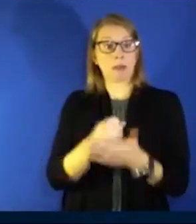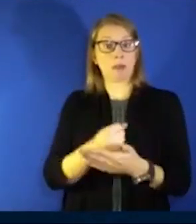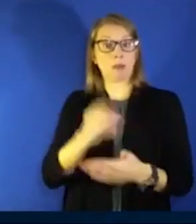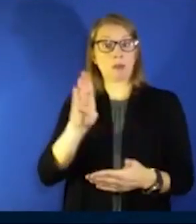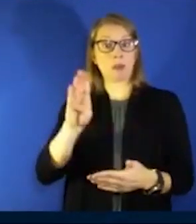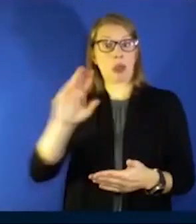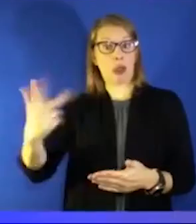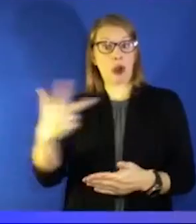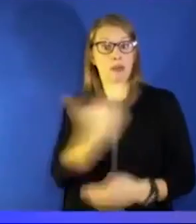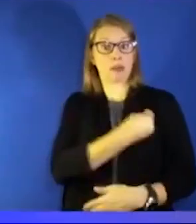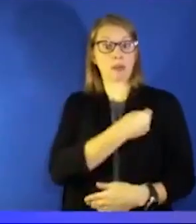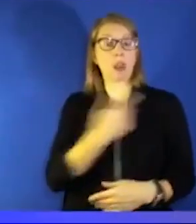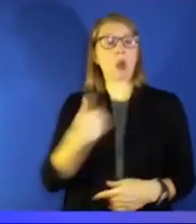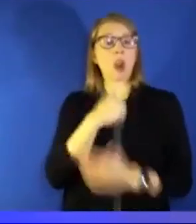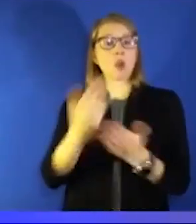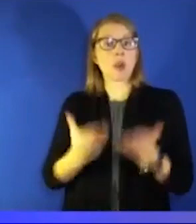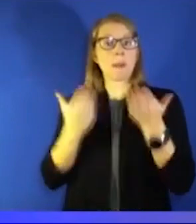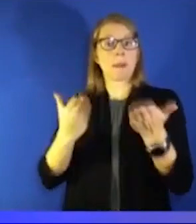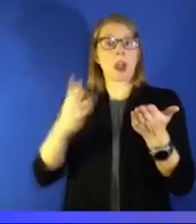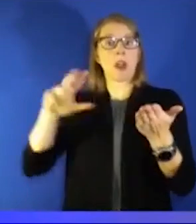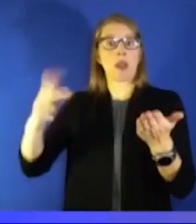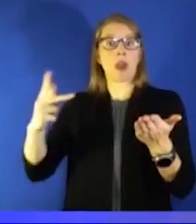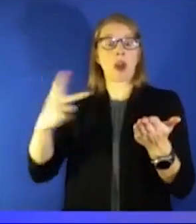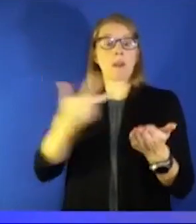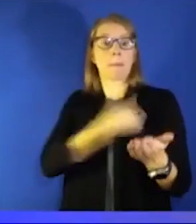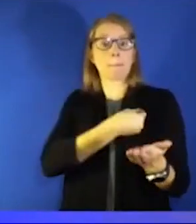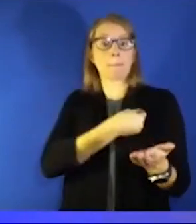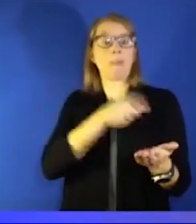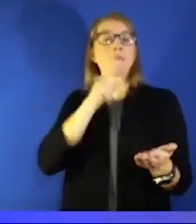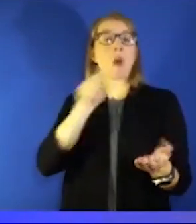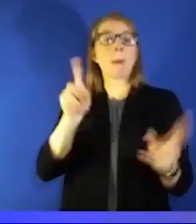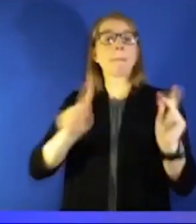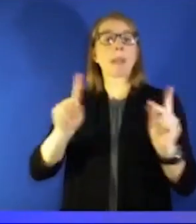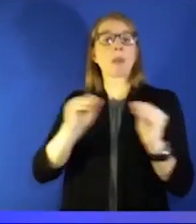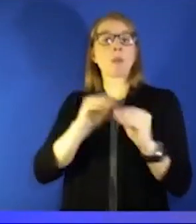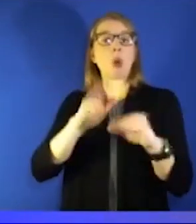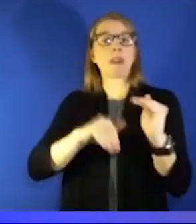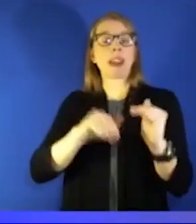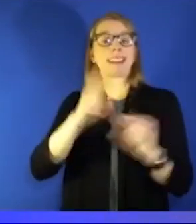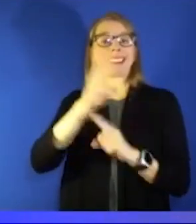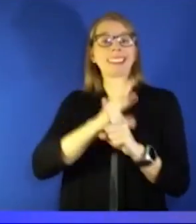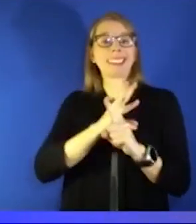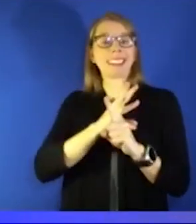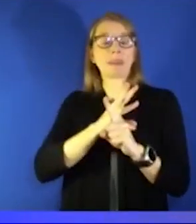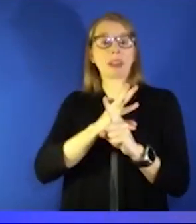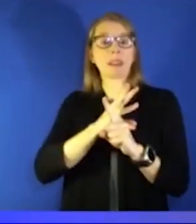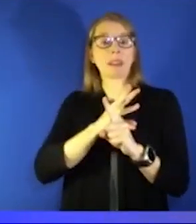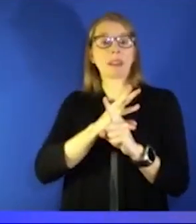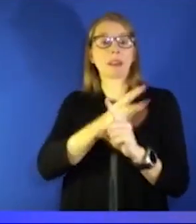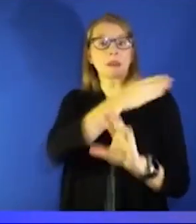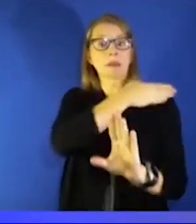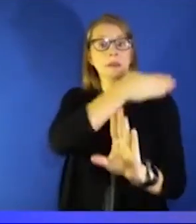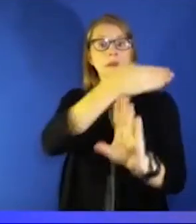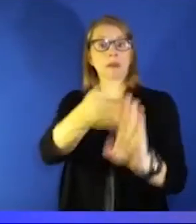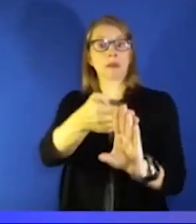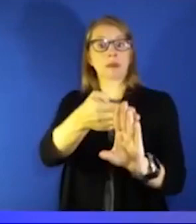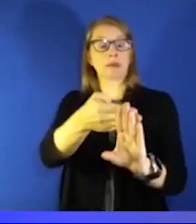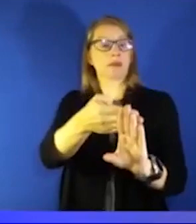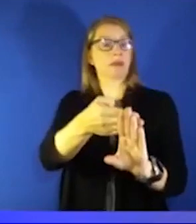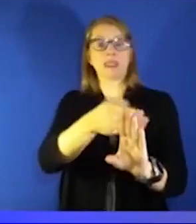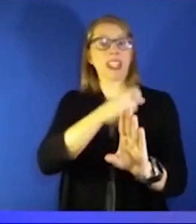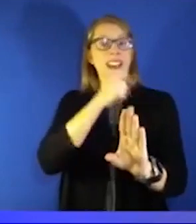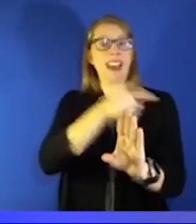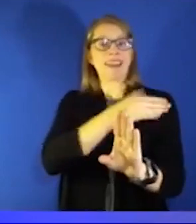we're recommending 3rd dose boosters for people who are more than 6 months out. And so I don't think you're quite there